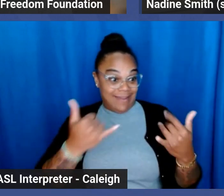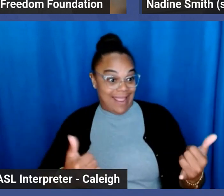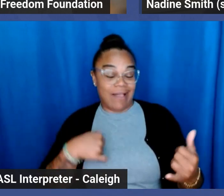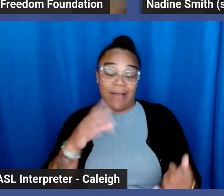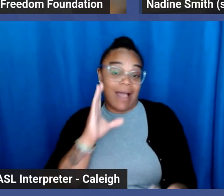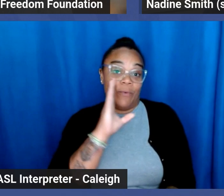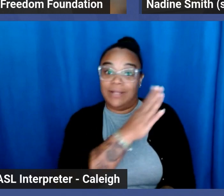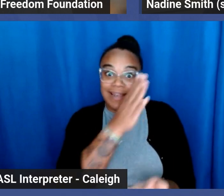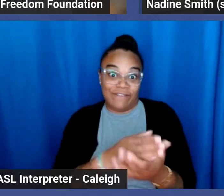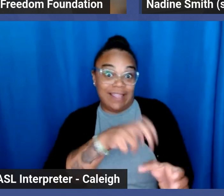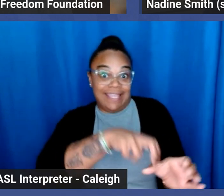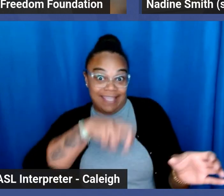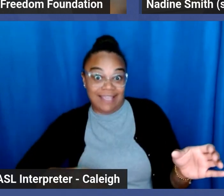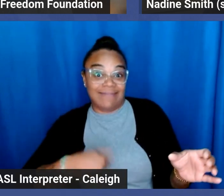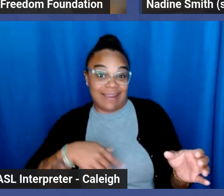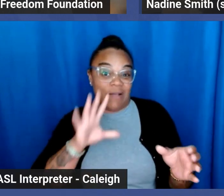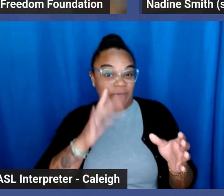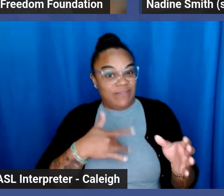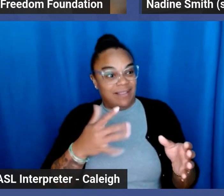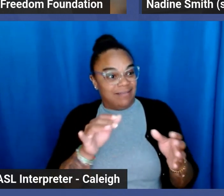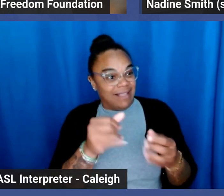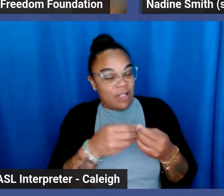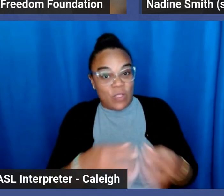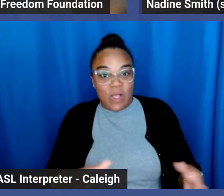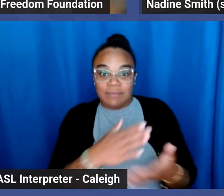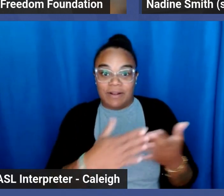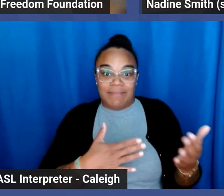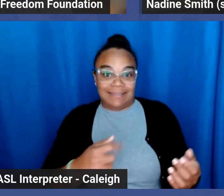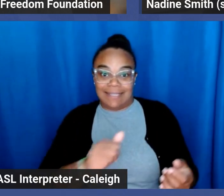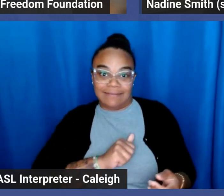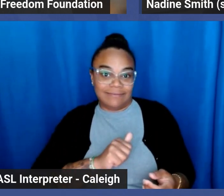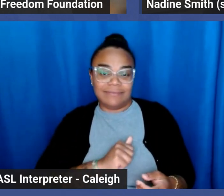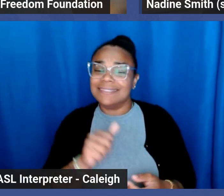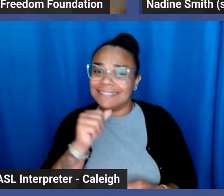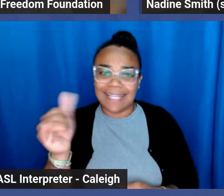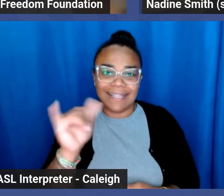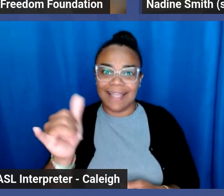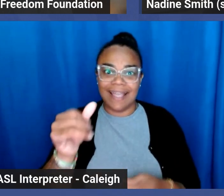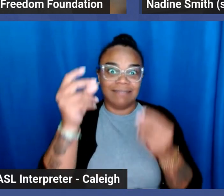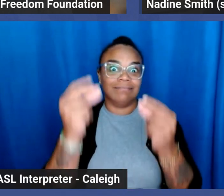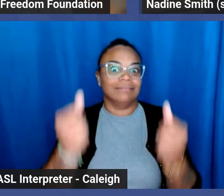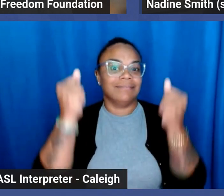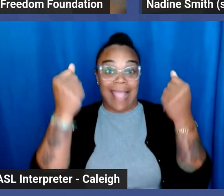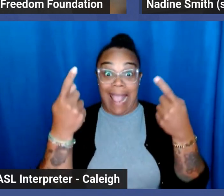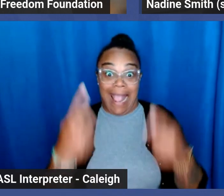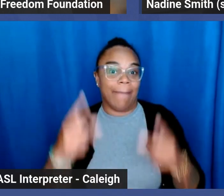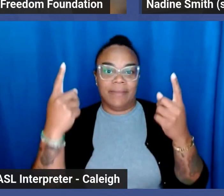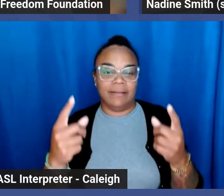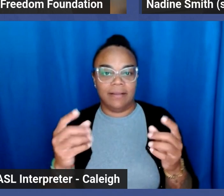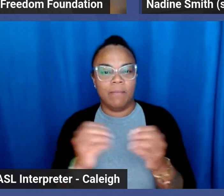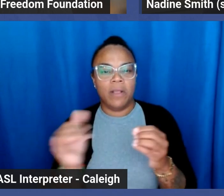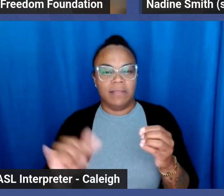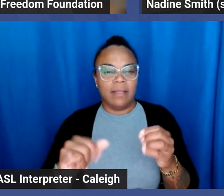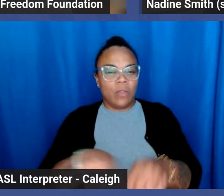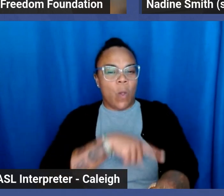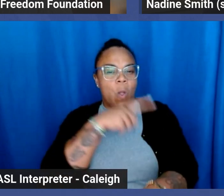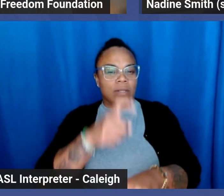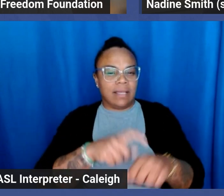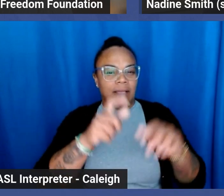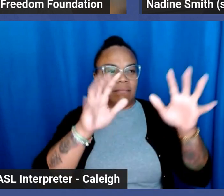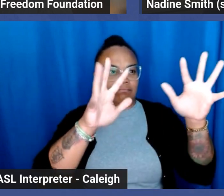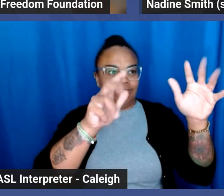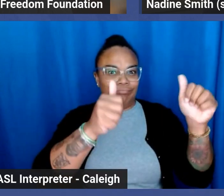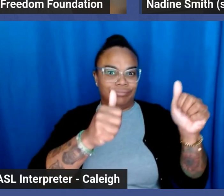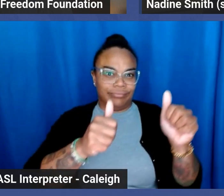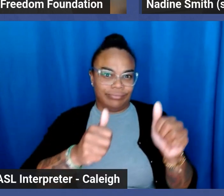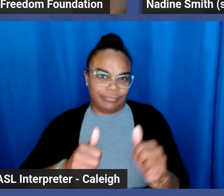I will regret. And so it's not like a bolt of lightning. It's more like an erosion. And in that moment, has anybody